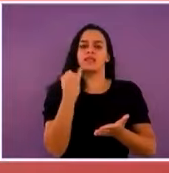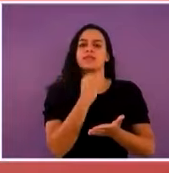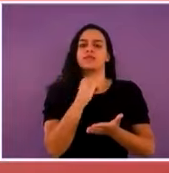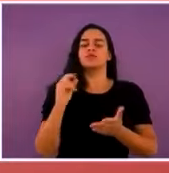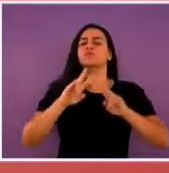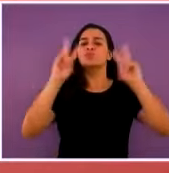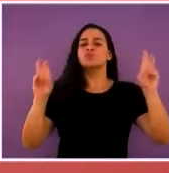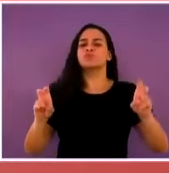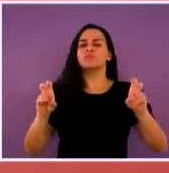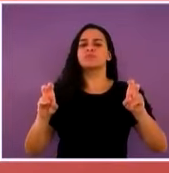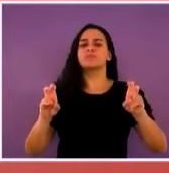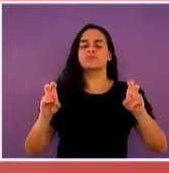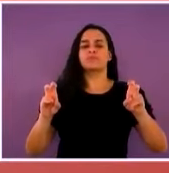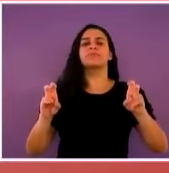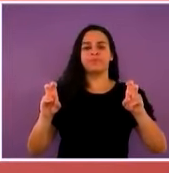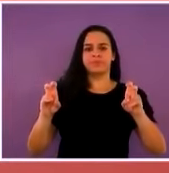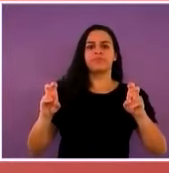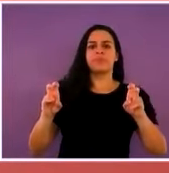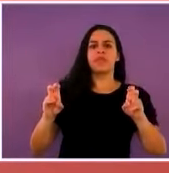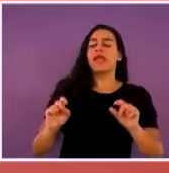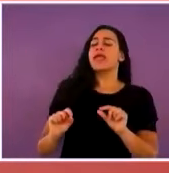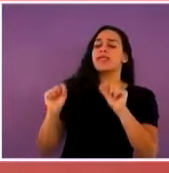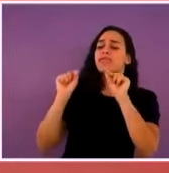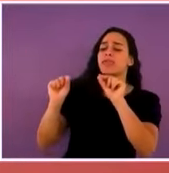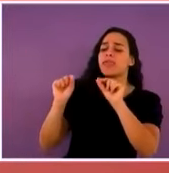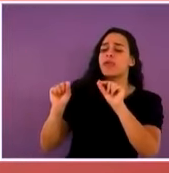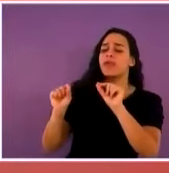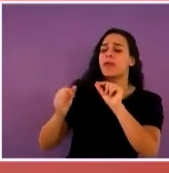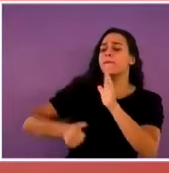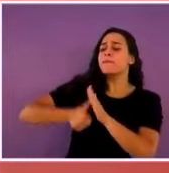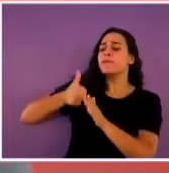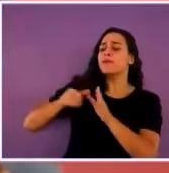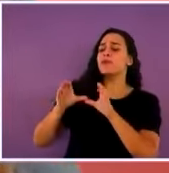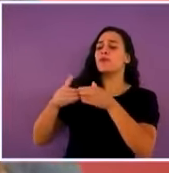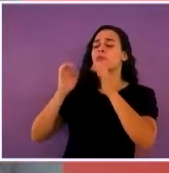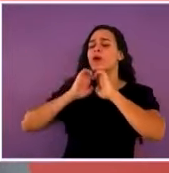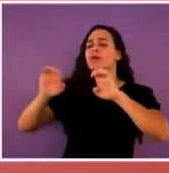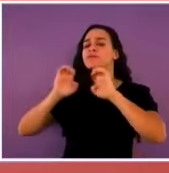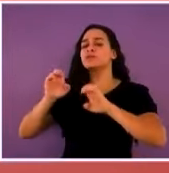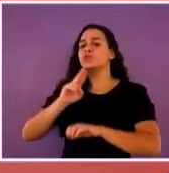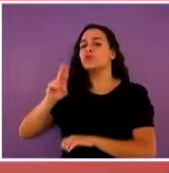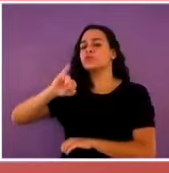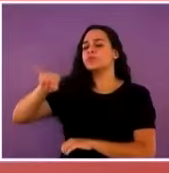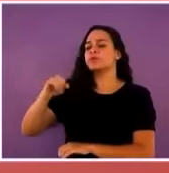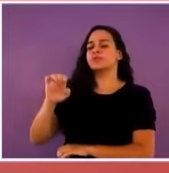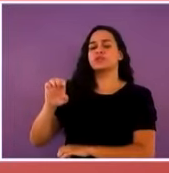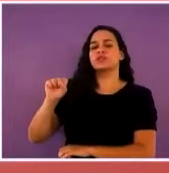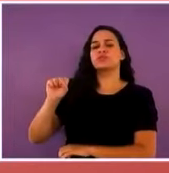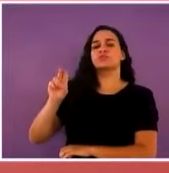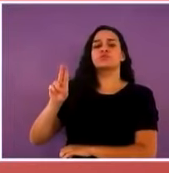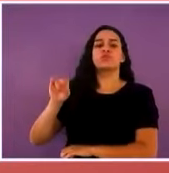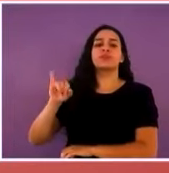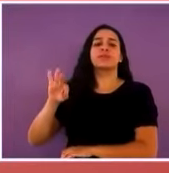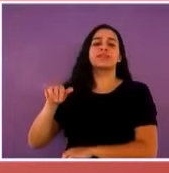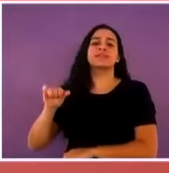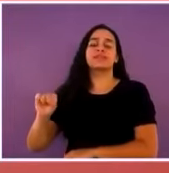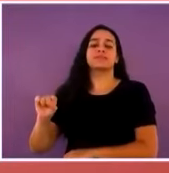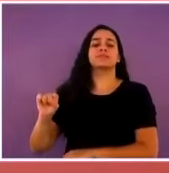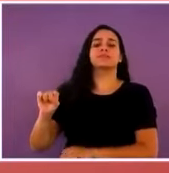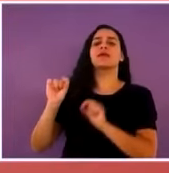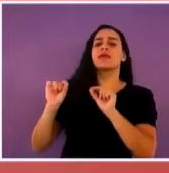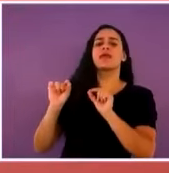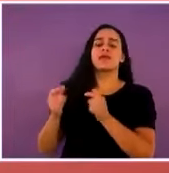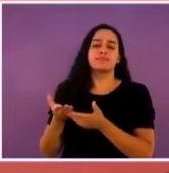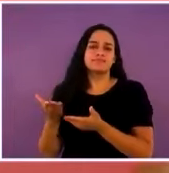Jesuits? E o título é Quem são os jesuítas? Now in those lectures, Bergoglio argues a very